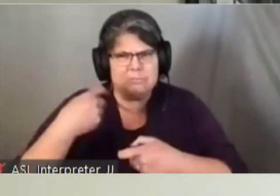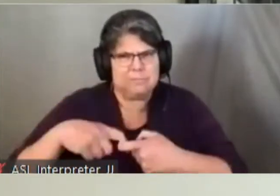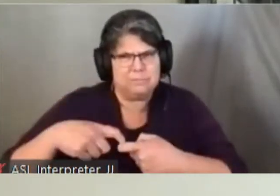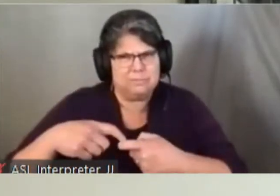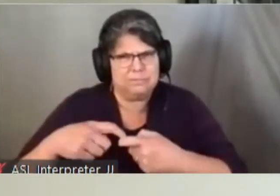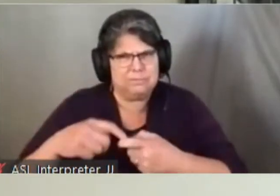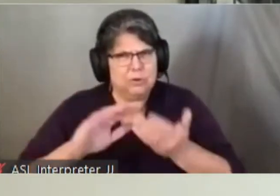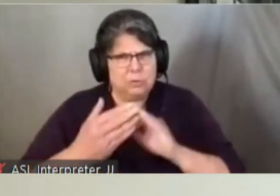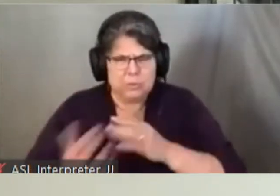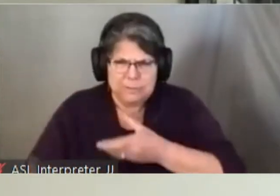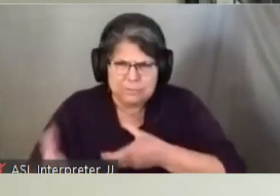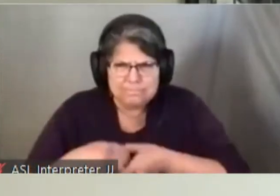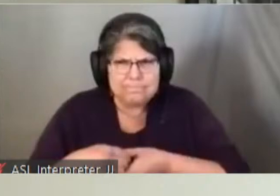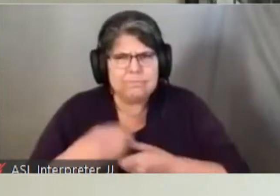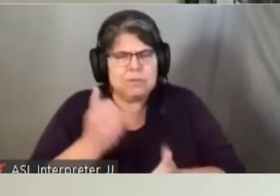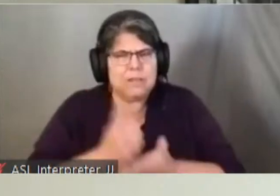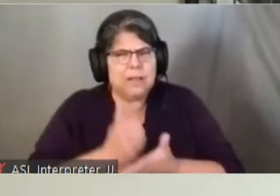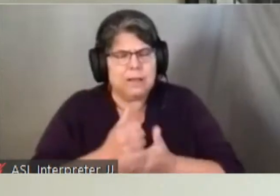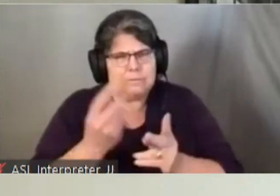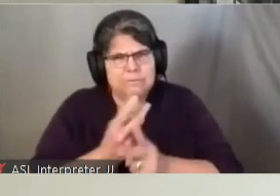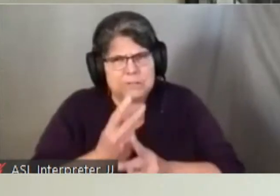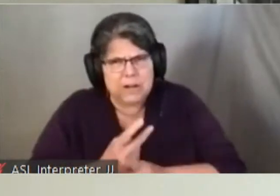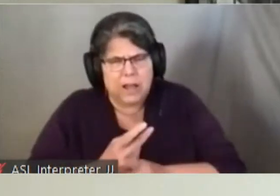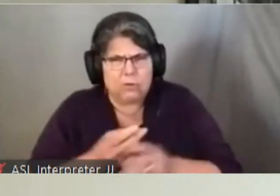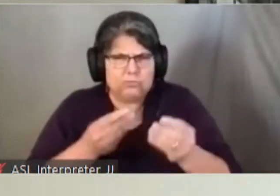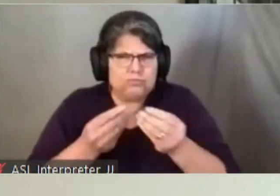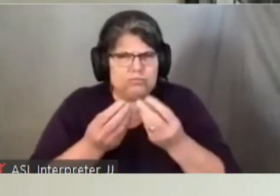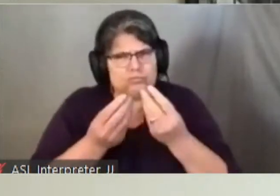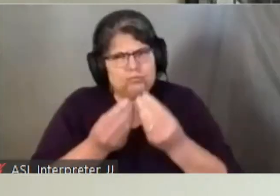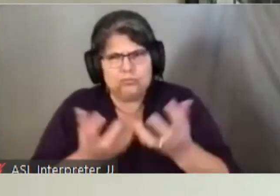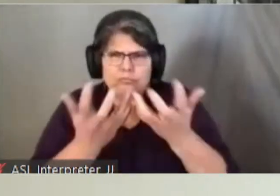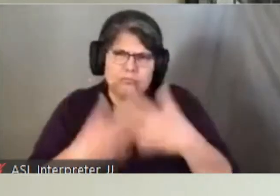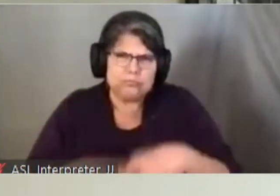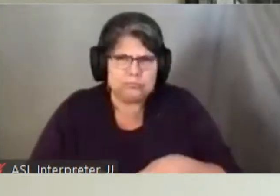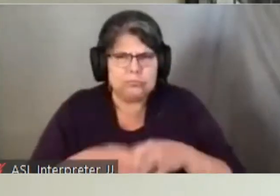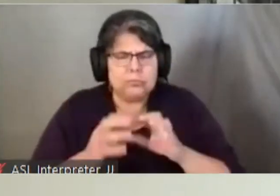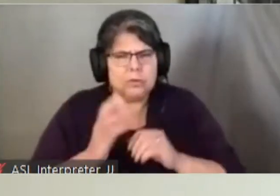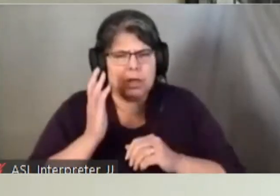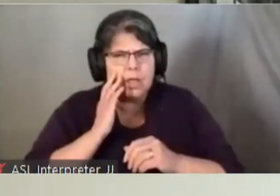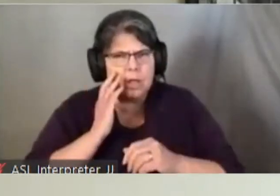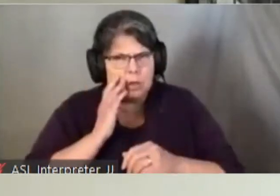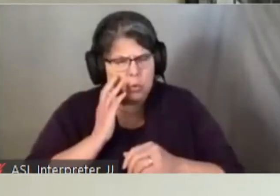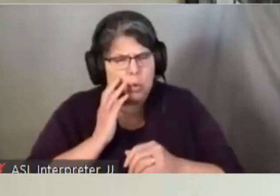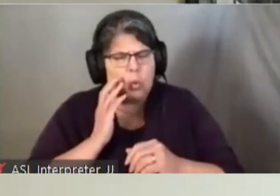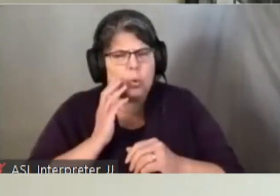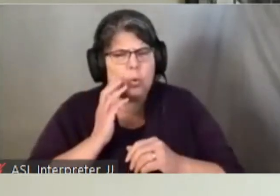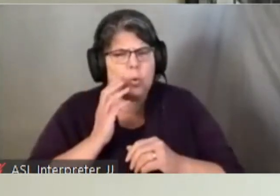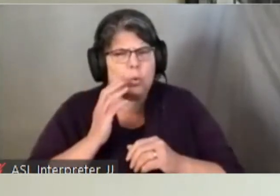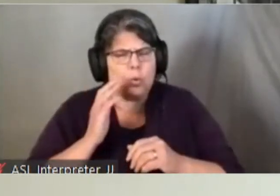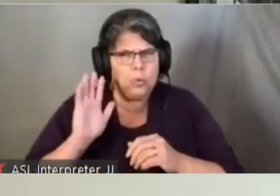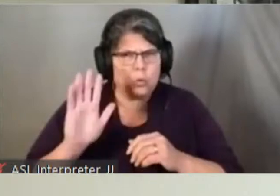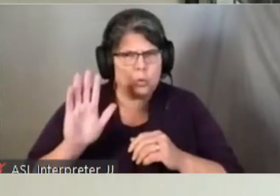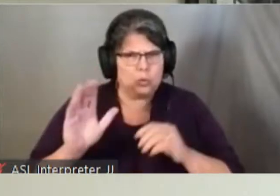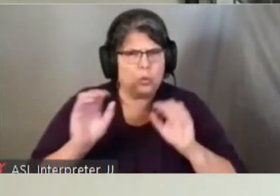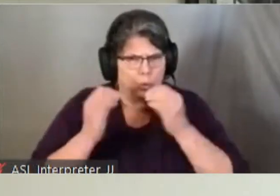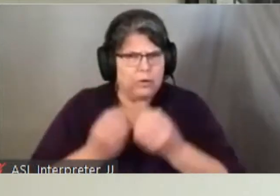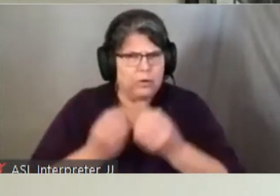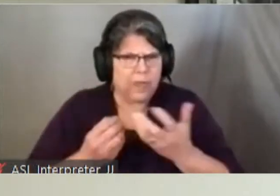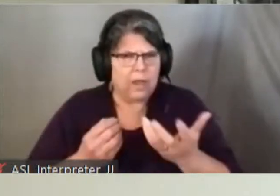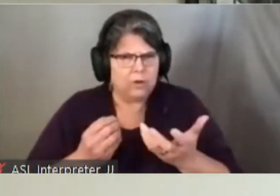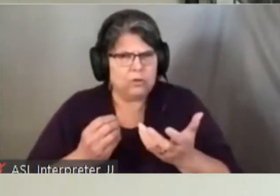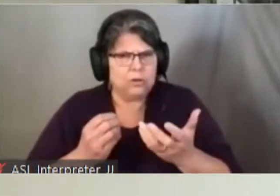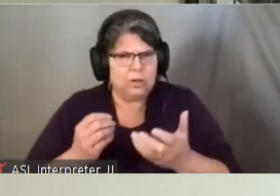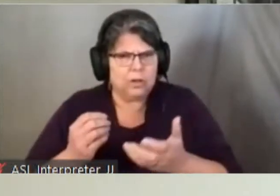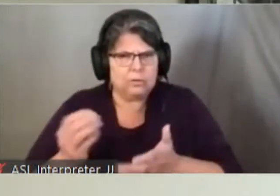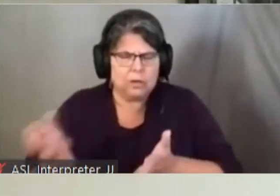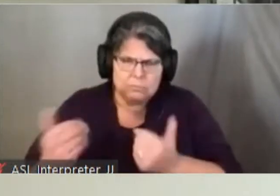is to facilitate that. And I know that Los Promotores has actually gotten on the internet and helped several